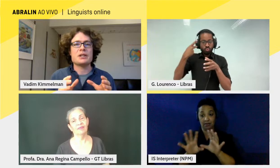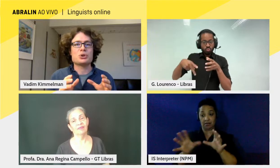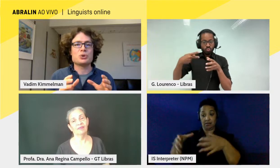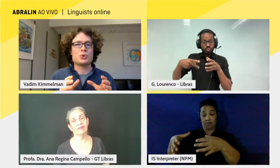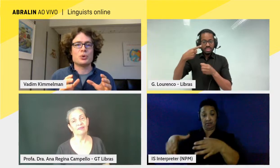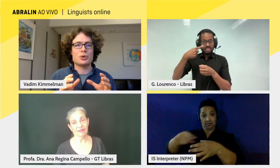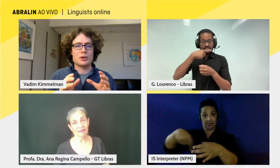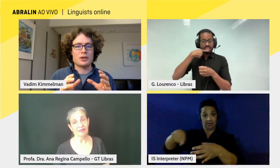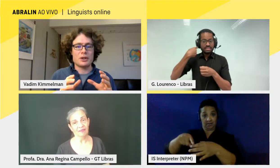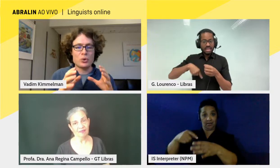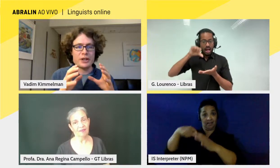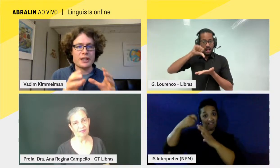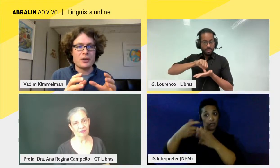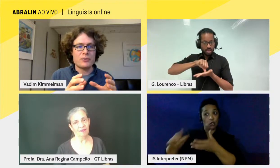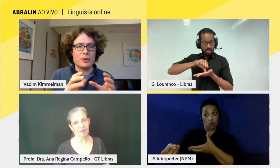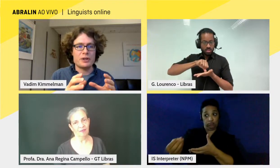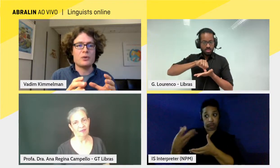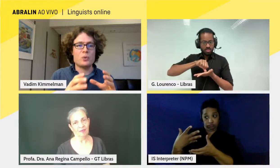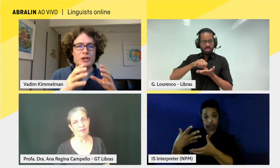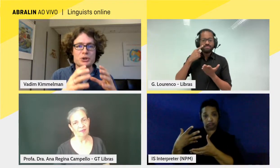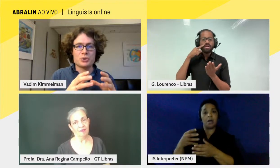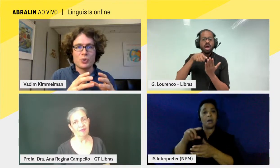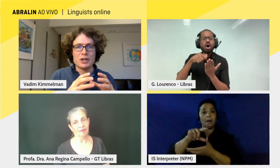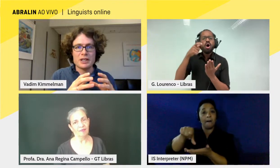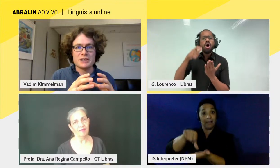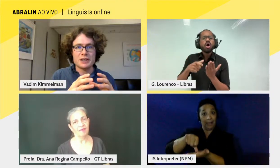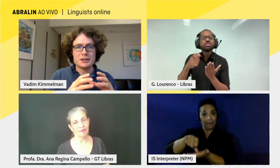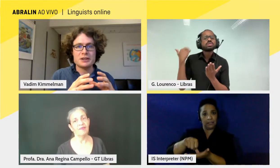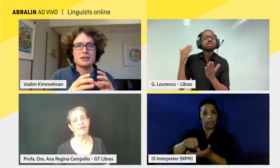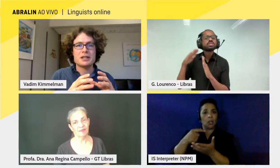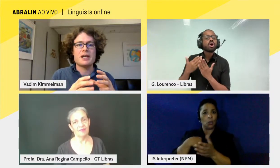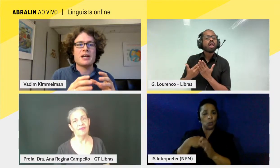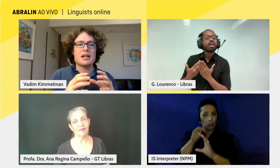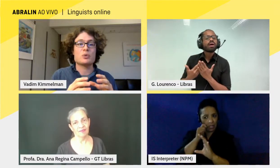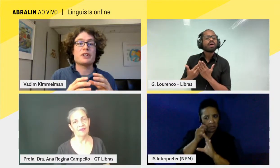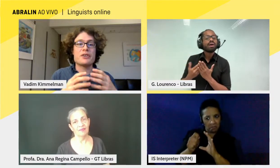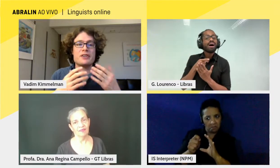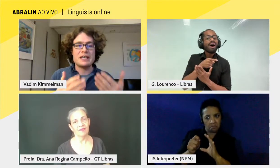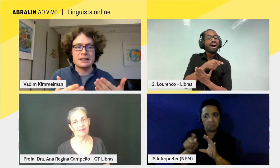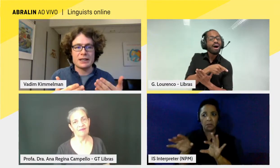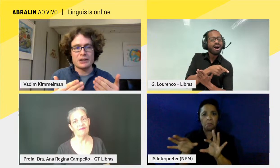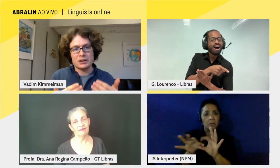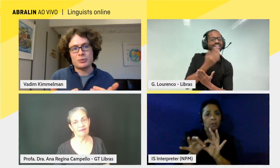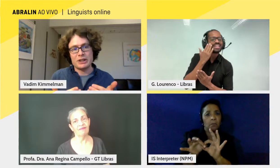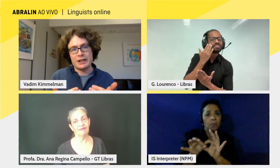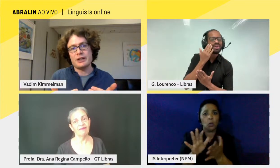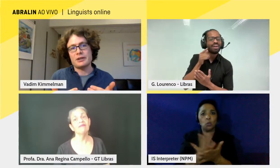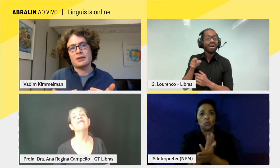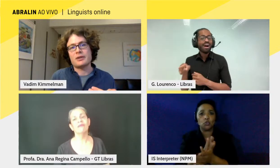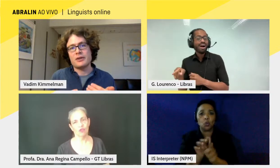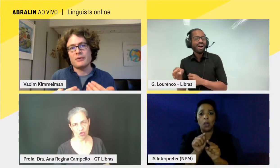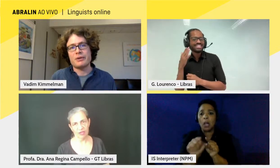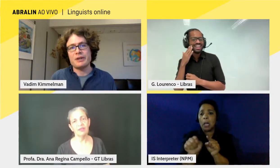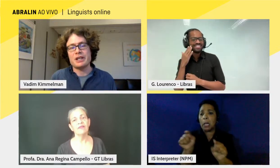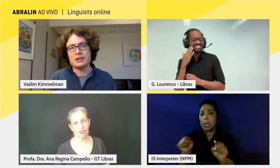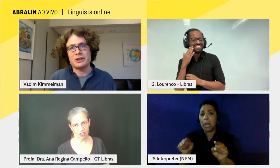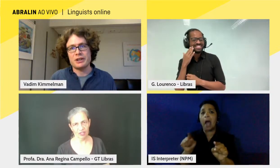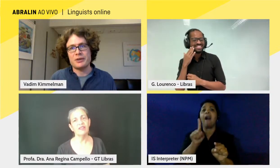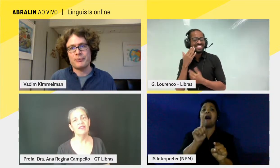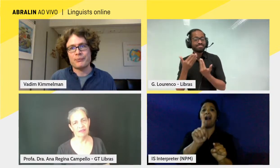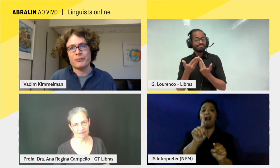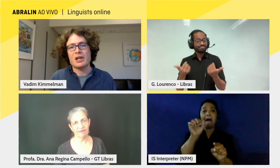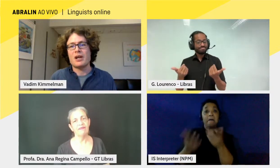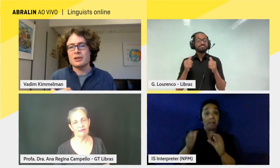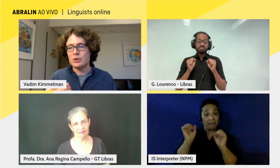and try to look carefully which school they attended and whether this can explain the